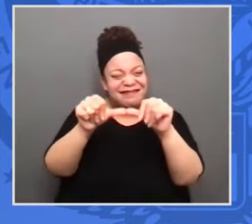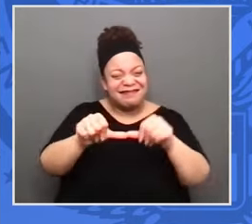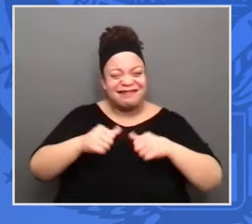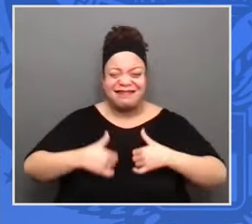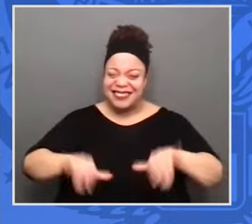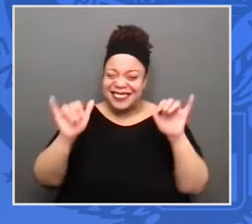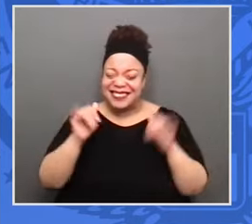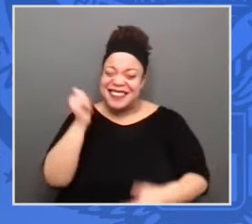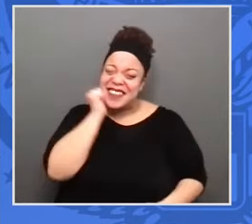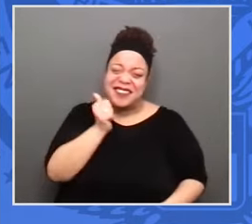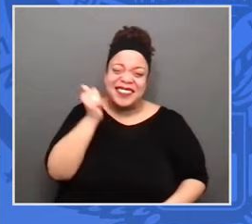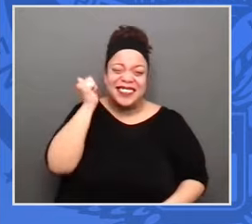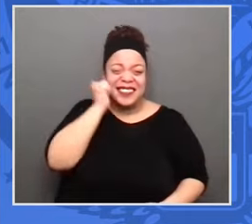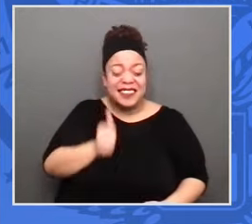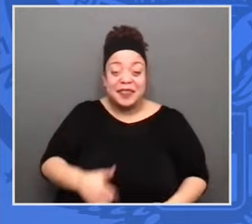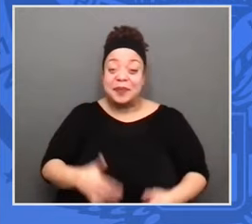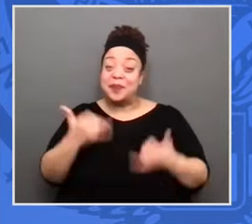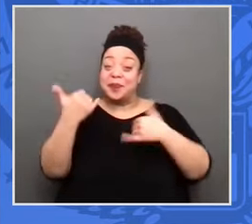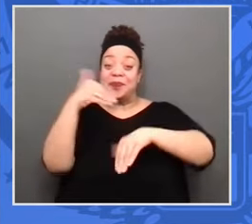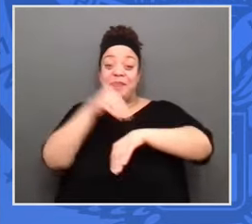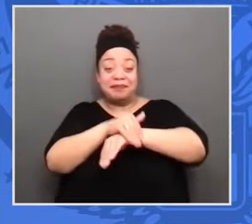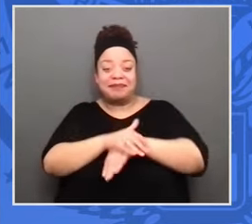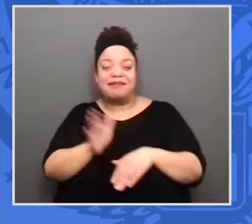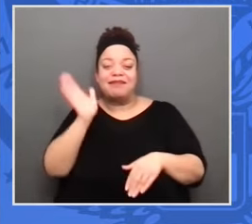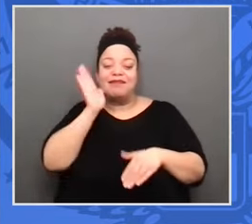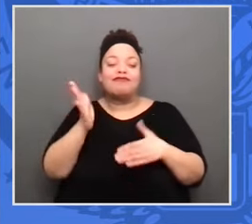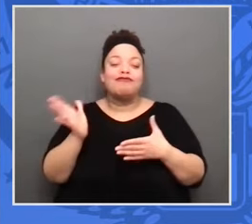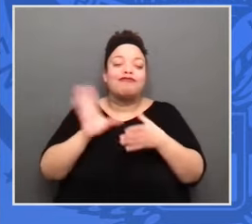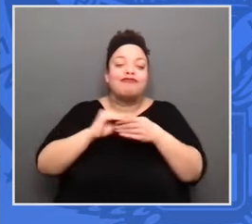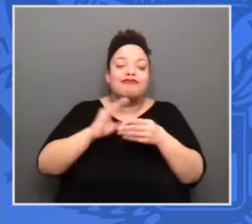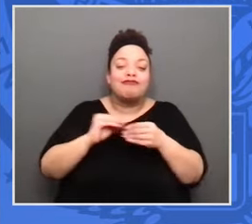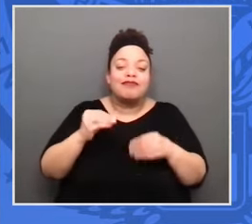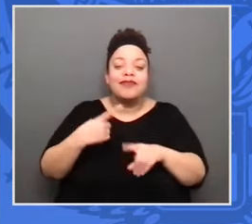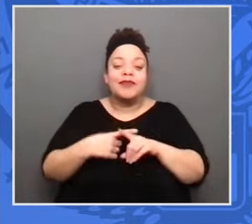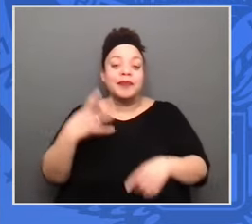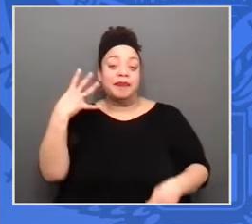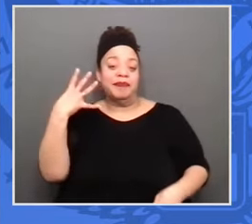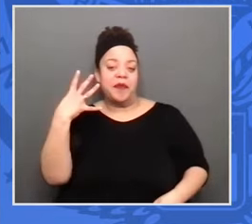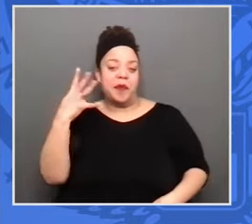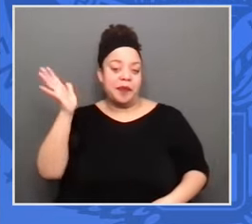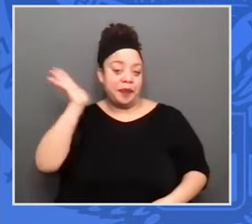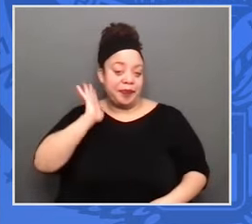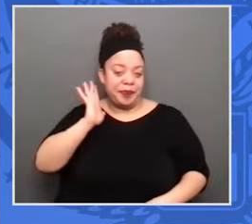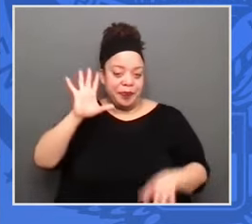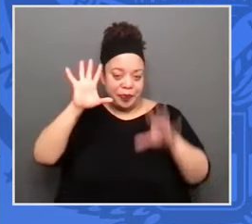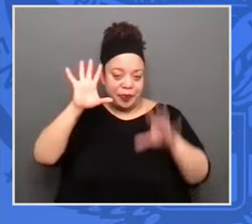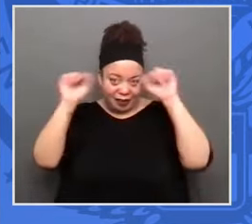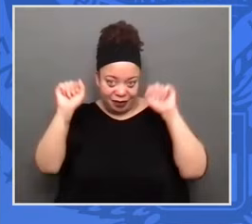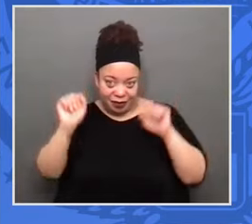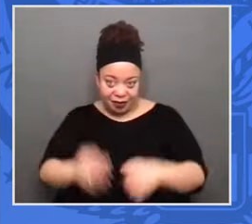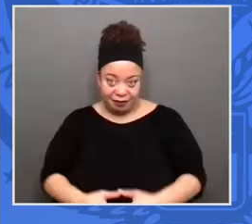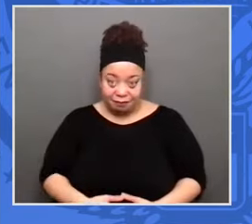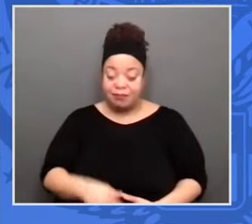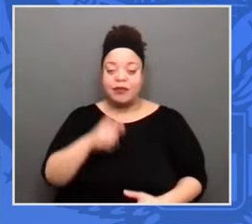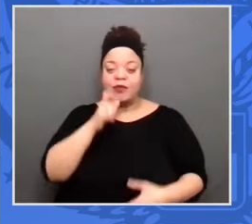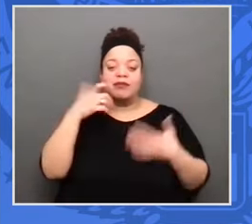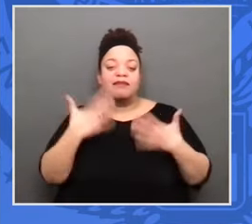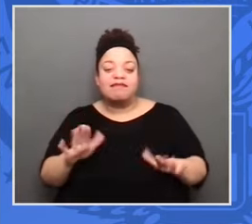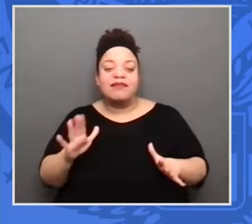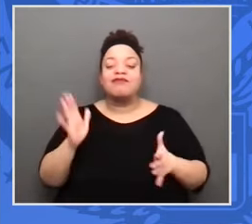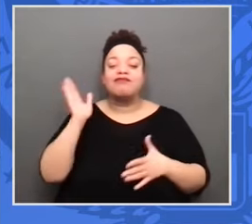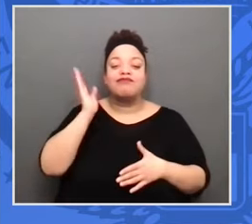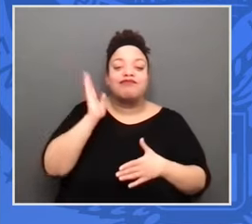of four of our past presidents. Each spoke to a specific moment in our history. FDR rallied us in the Great